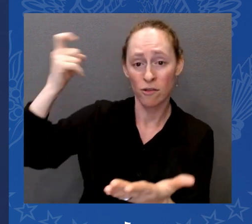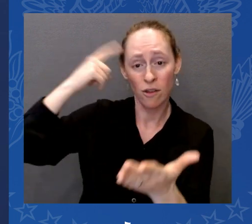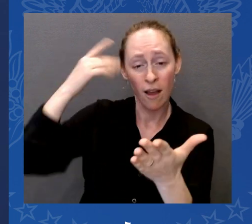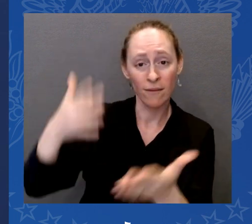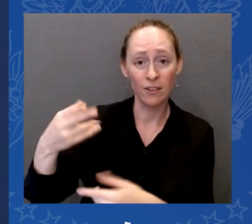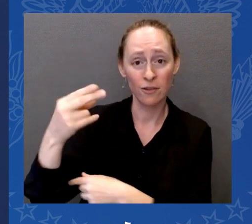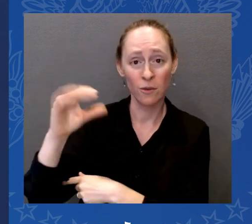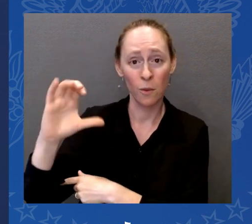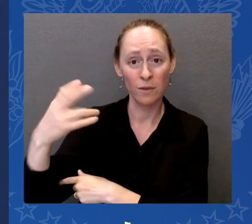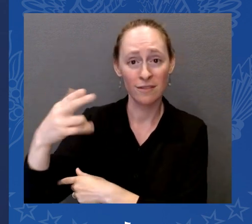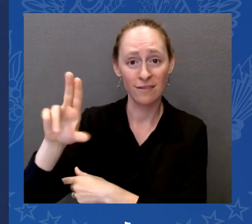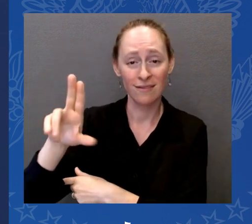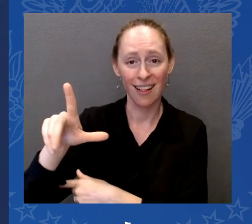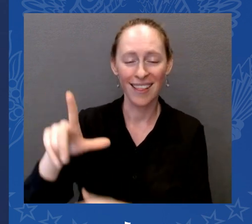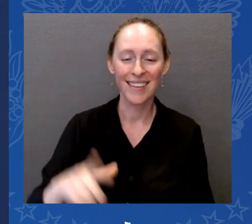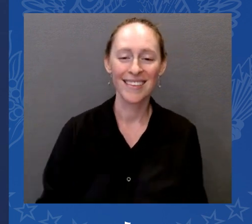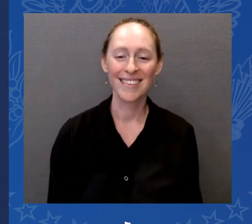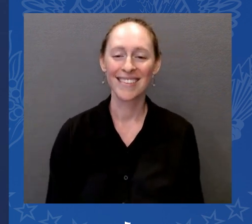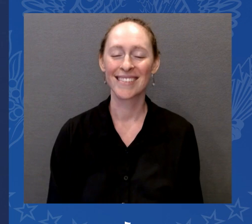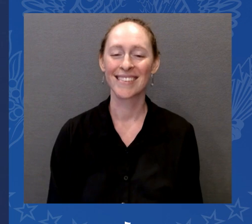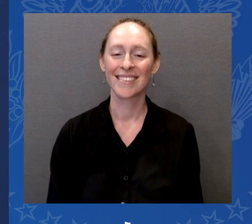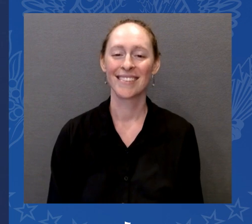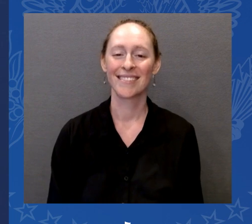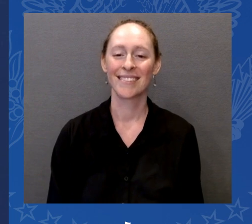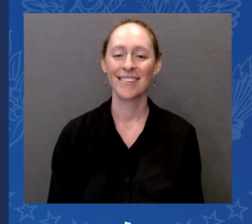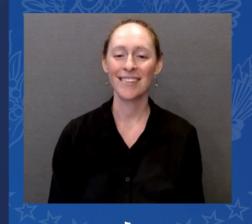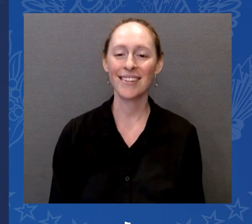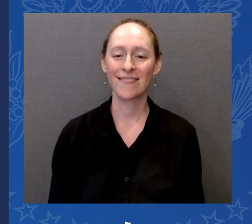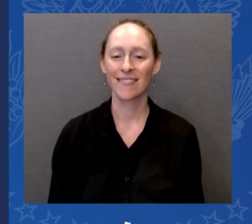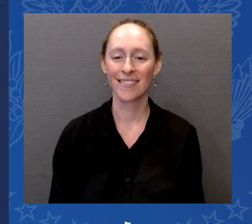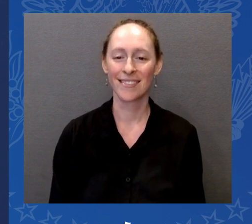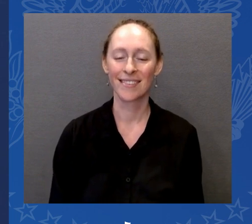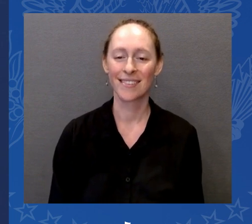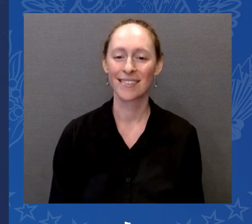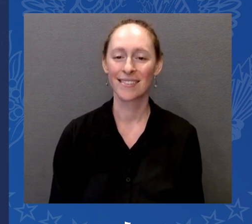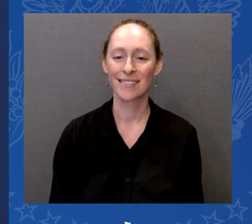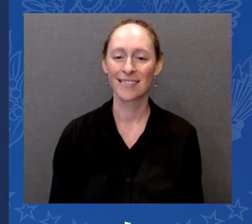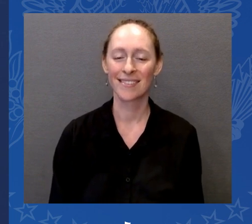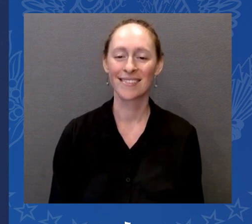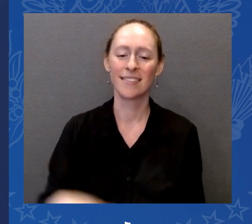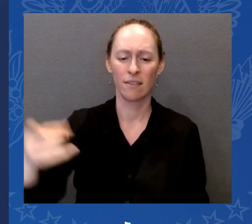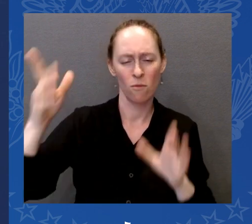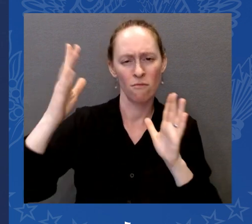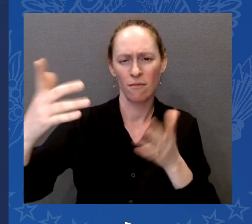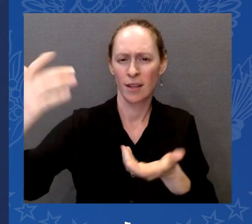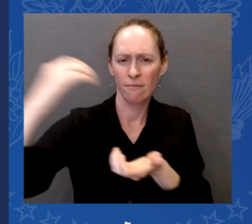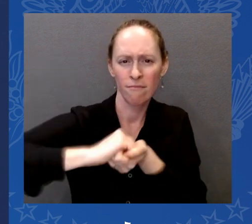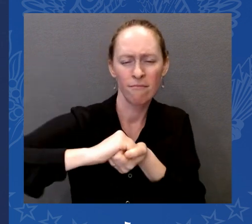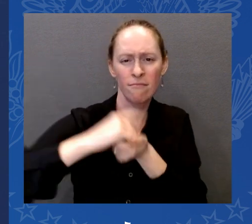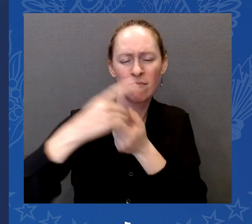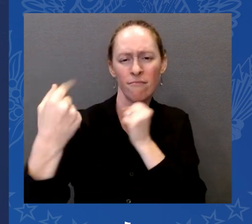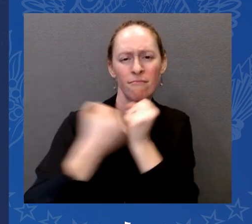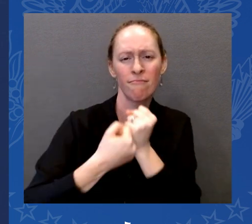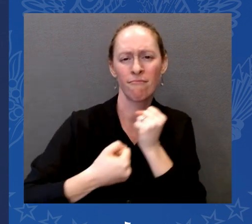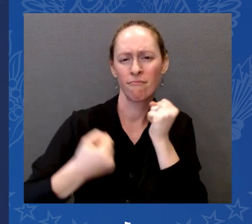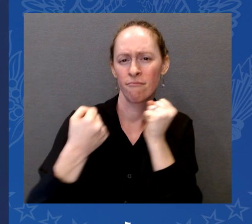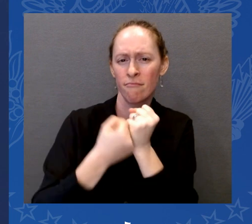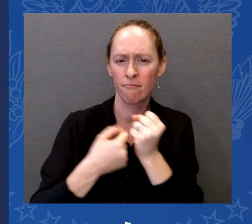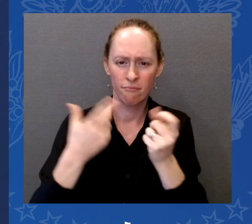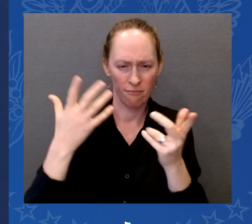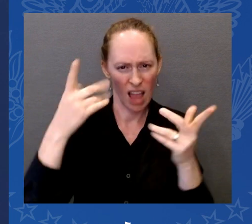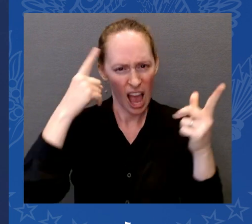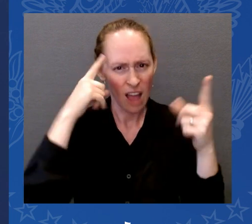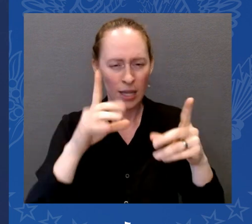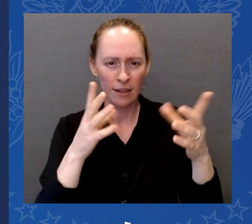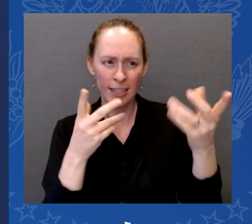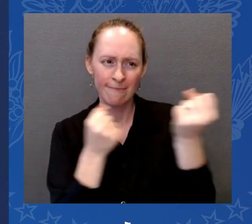You've been a great partner to me and a great leader for the state. You saw an opportunity to attract more semiconductor supply chain businesses,